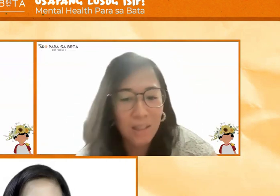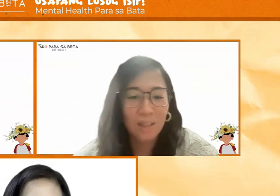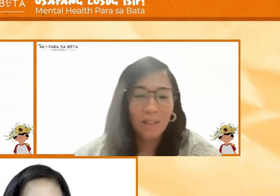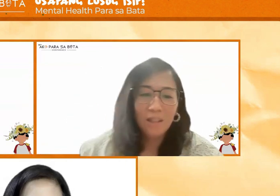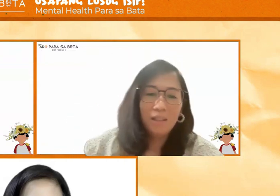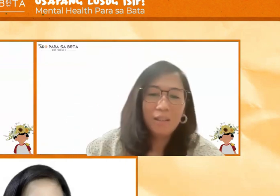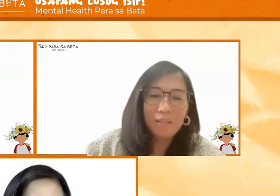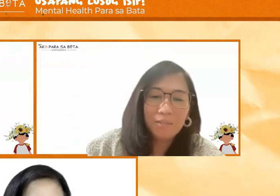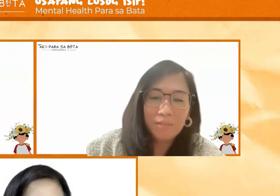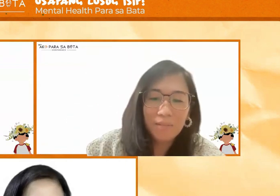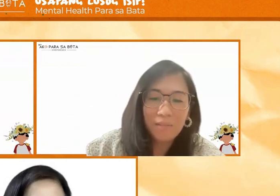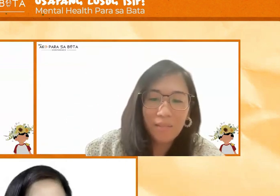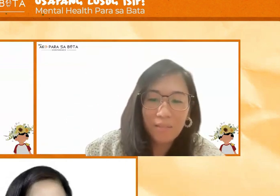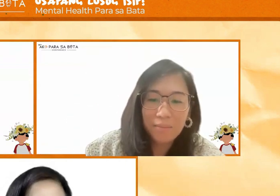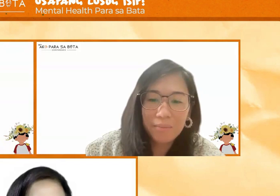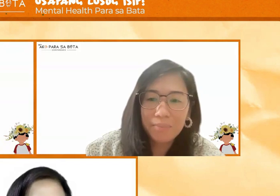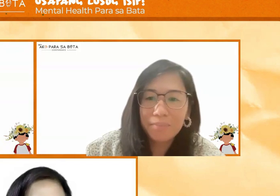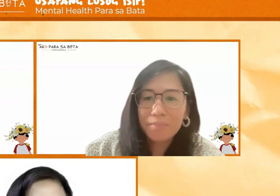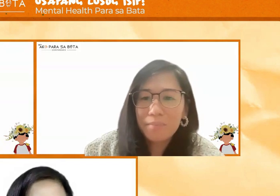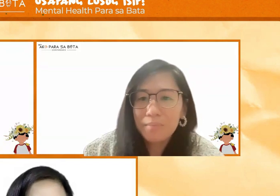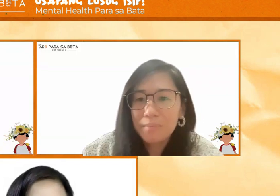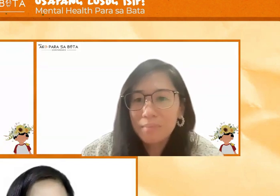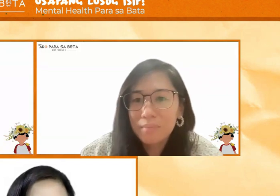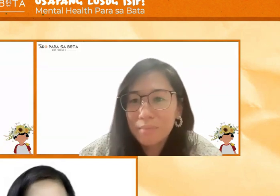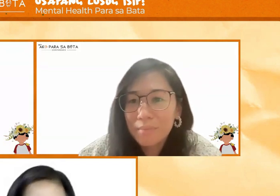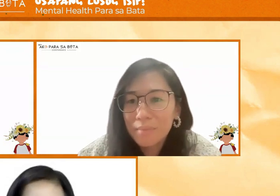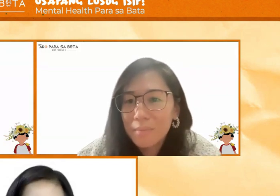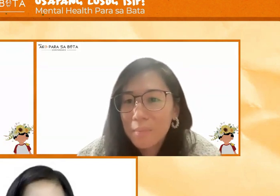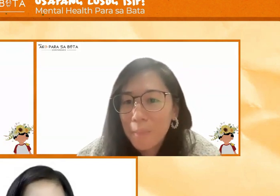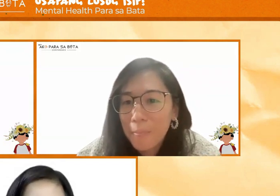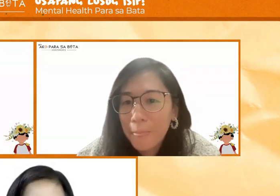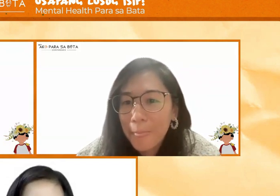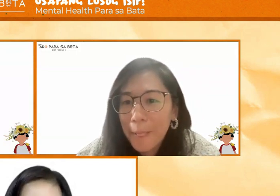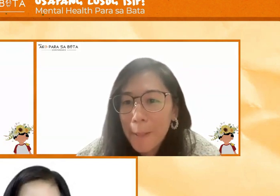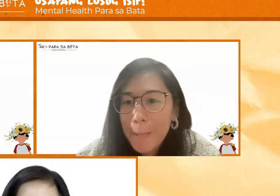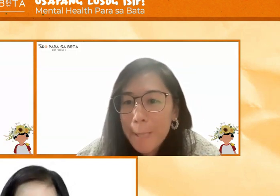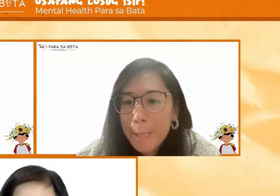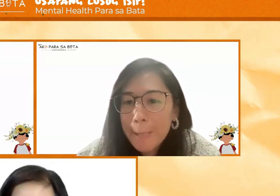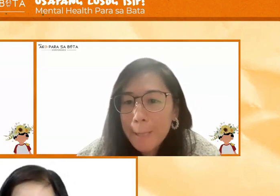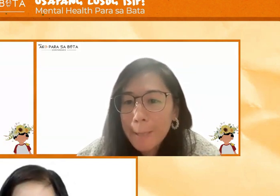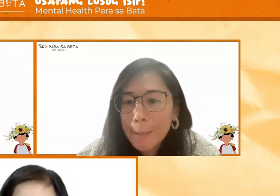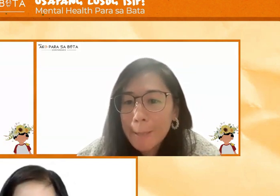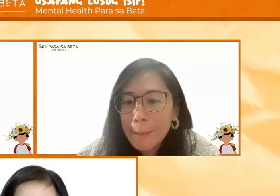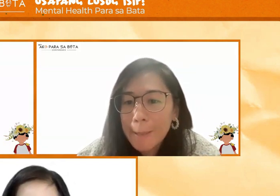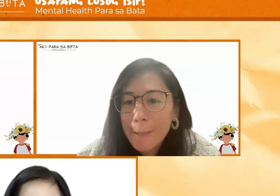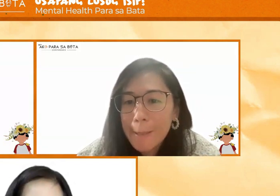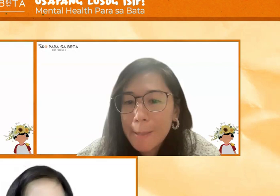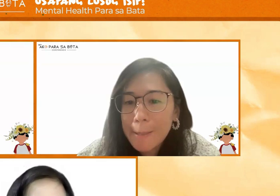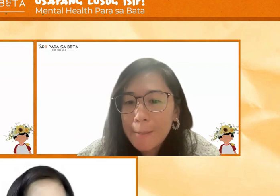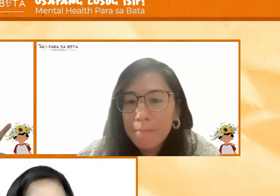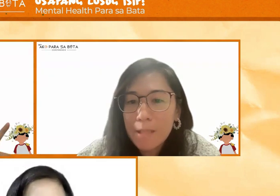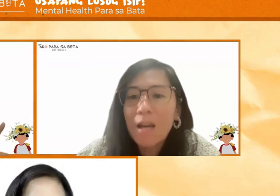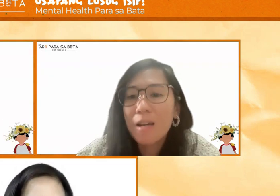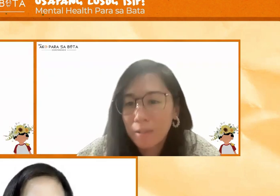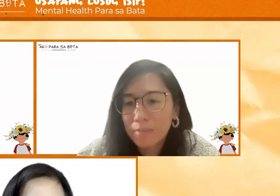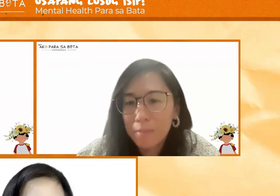anxious. Thank you so much. Ang dami nating tips about how to manage an anxiety attack, not just for kids, but for ourselves. So